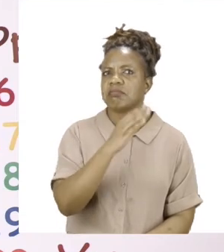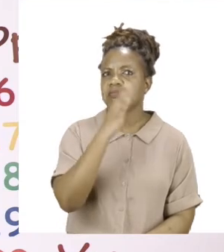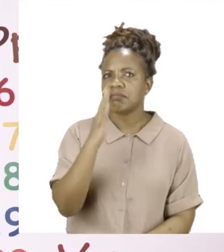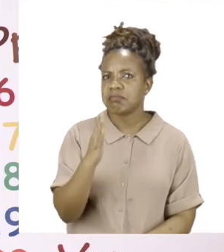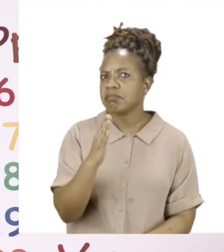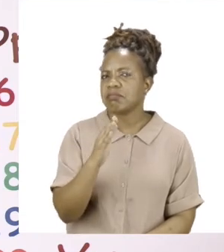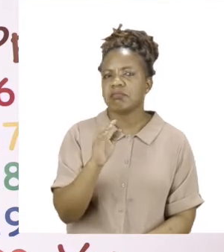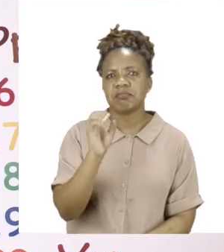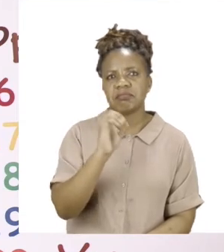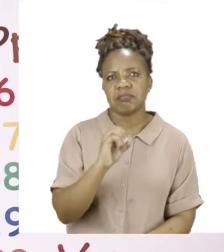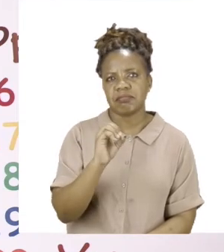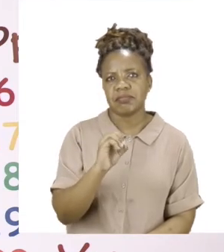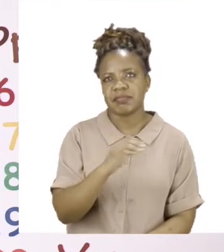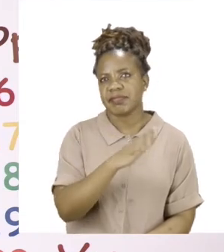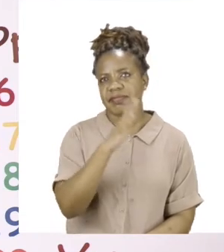no,